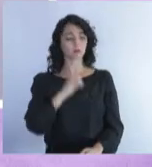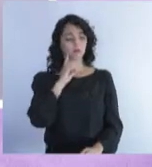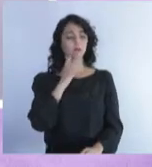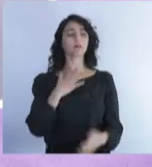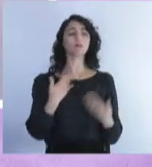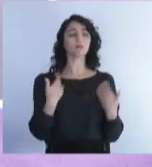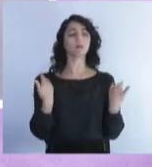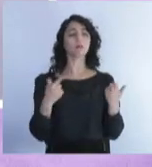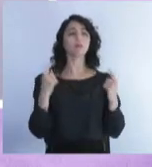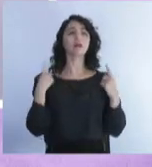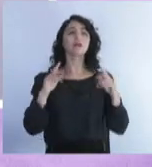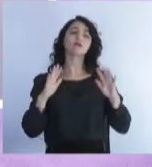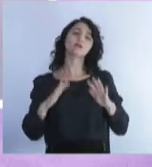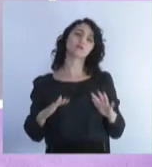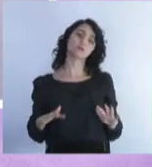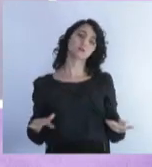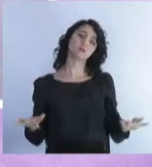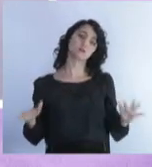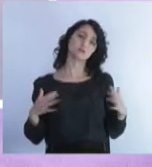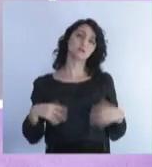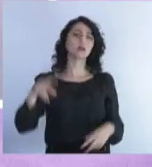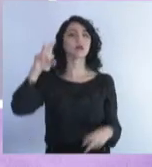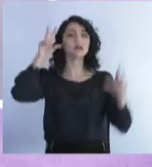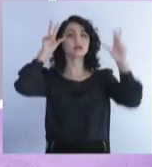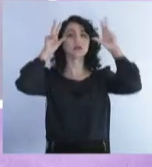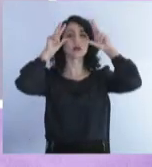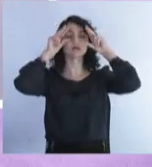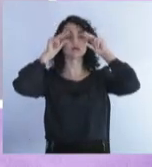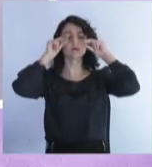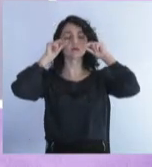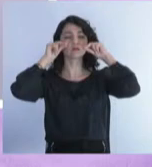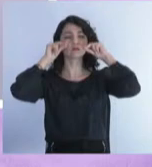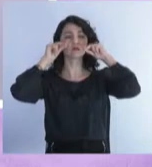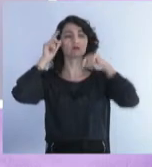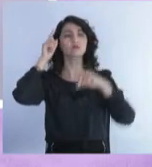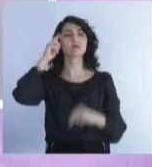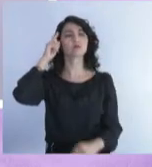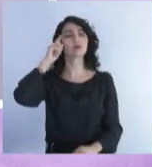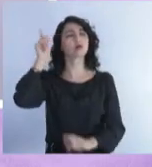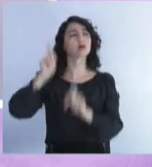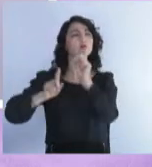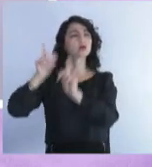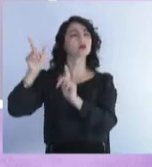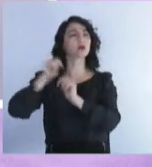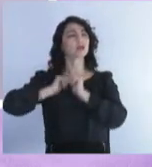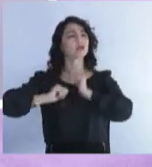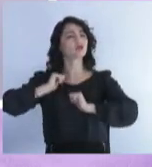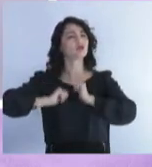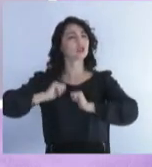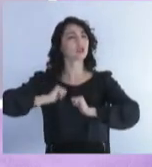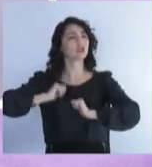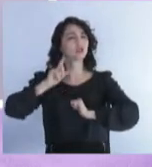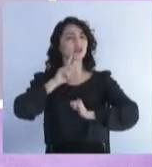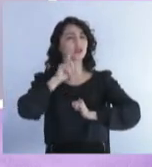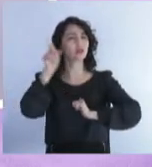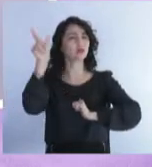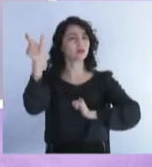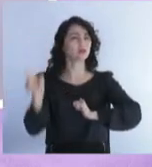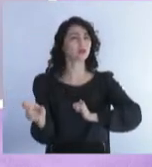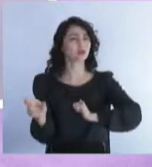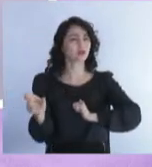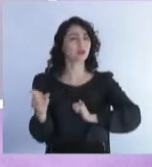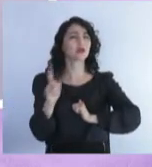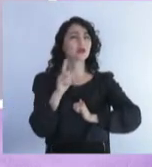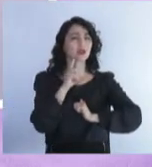and close your eyes and think of someone who's been kind to you, who's really cared about you, someone you're grateful